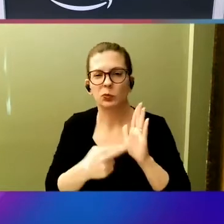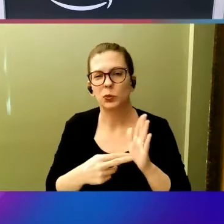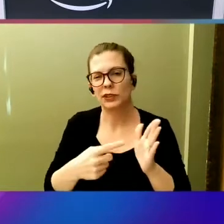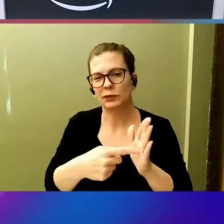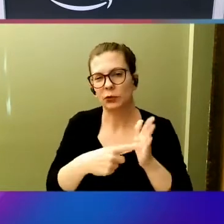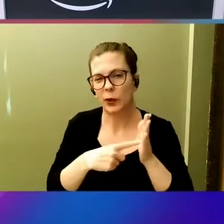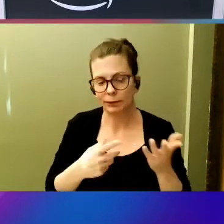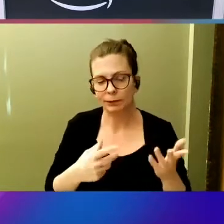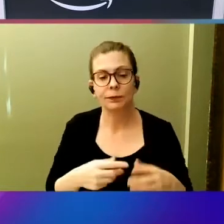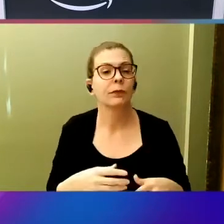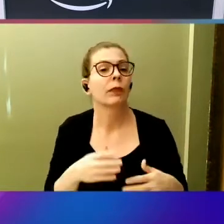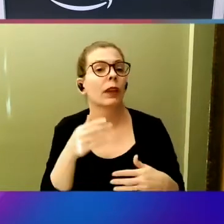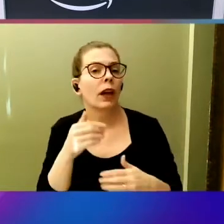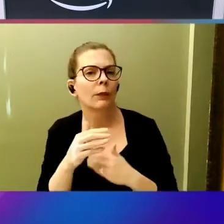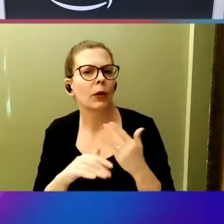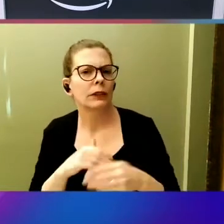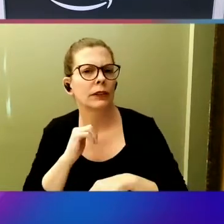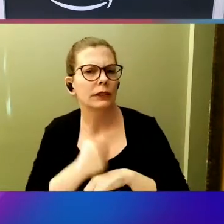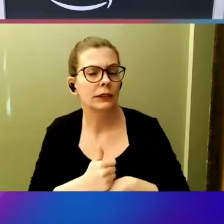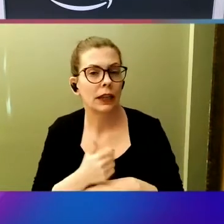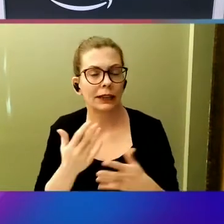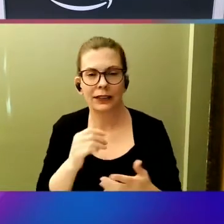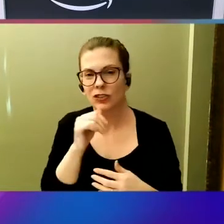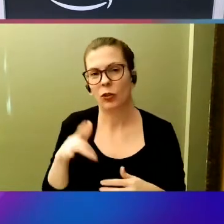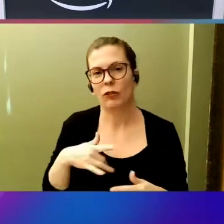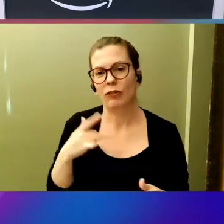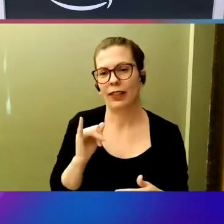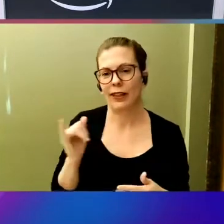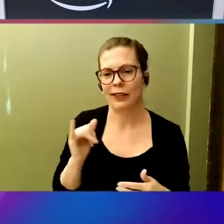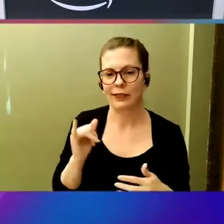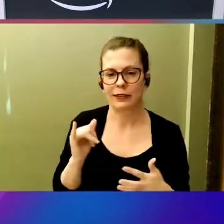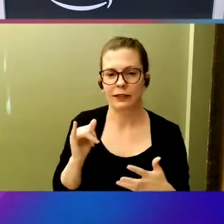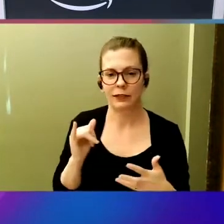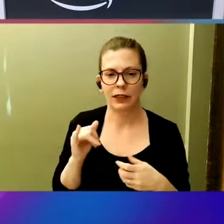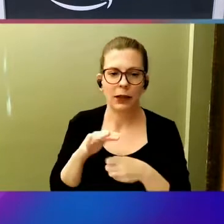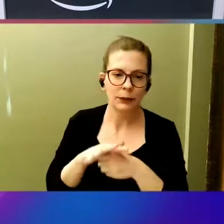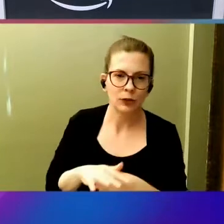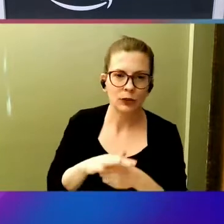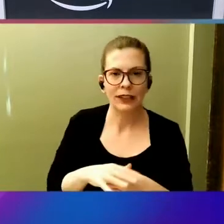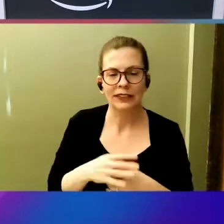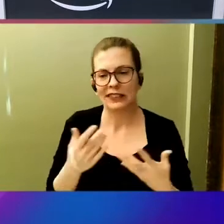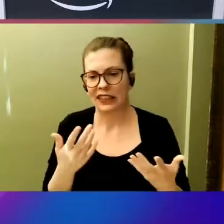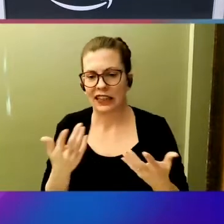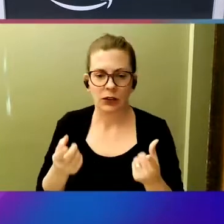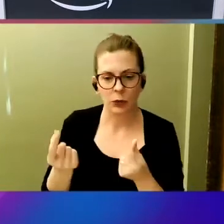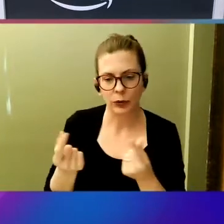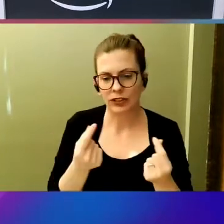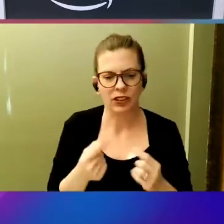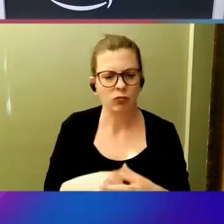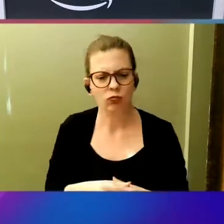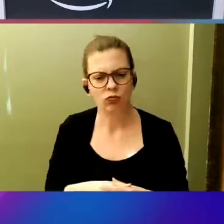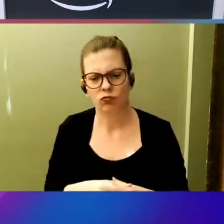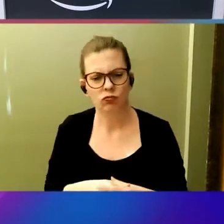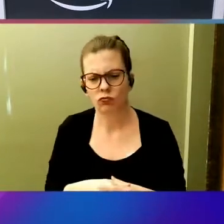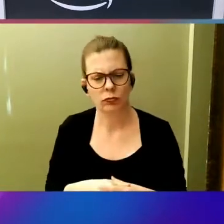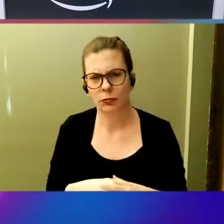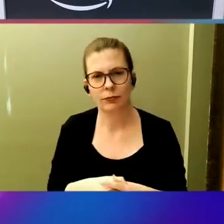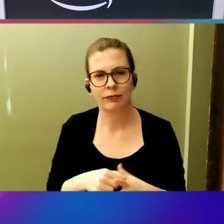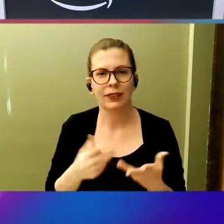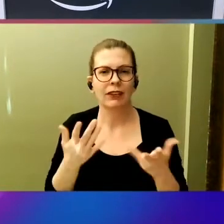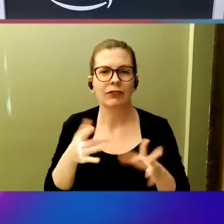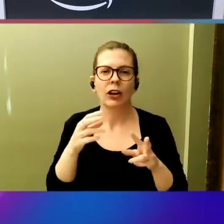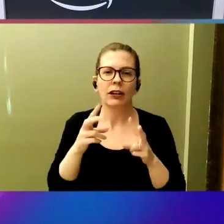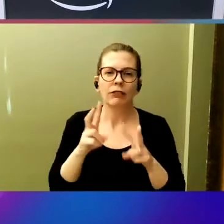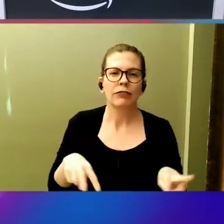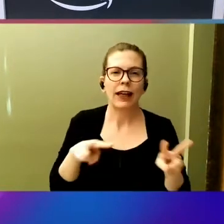in a way that they don't feel like it's stressed that I need to do this, to do that. It's just basically there is value in every step that